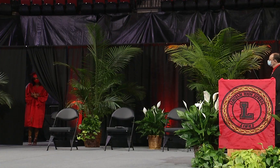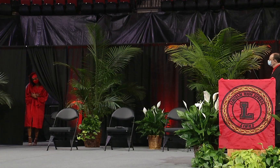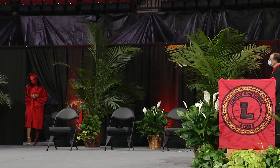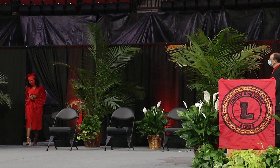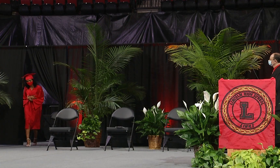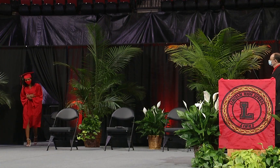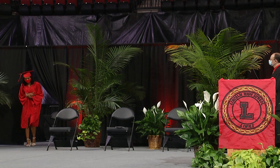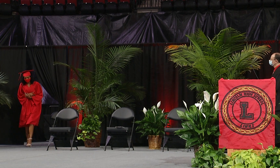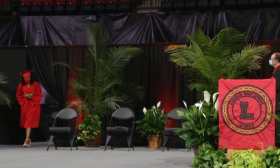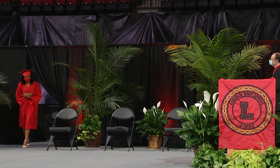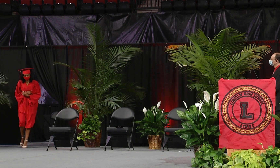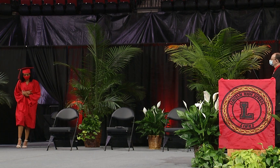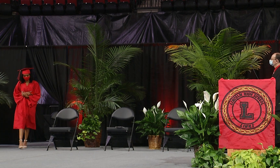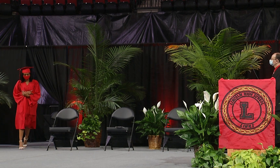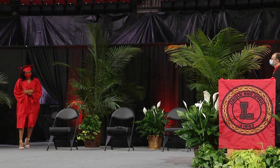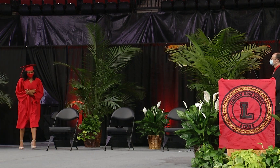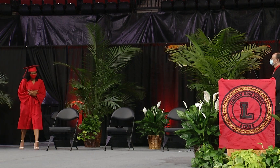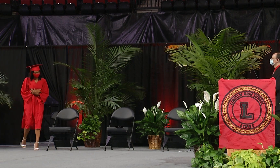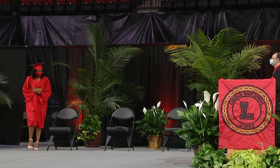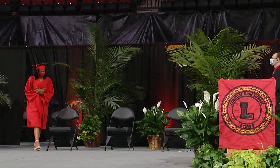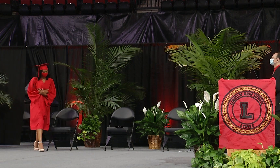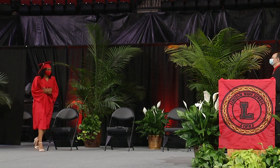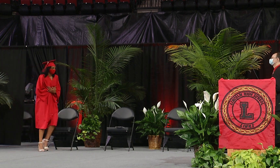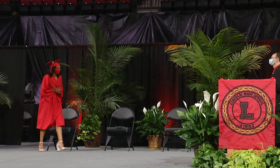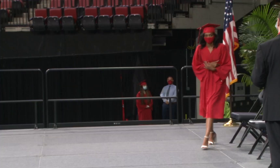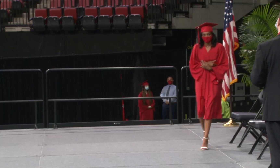Amaya Mosier.